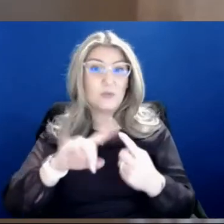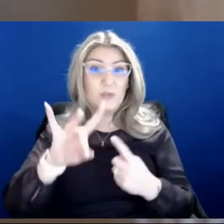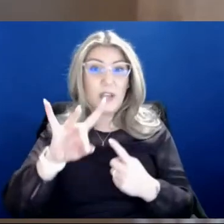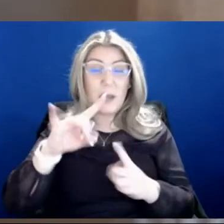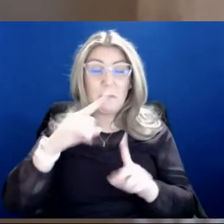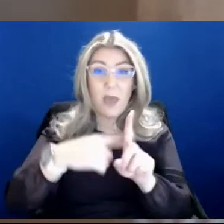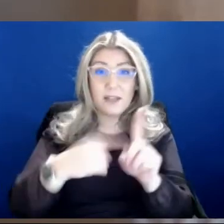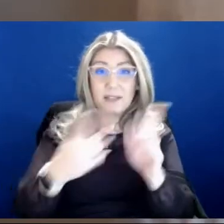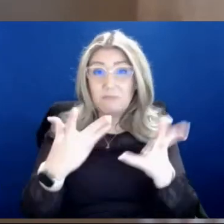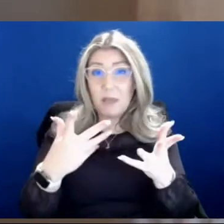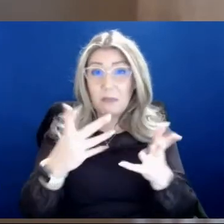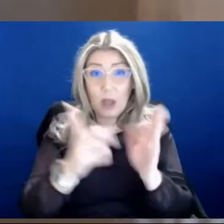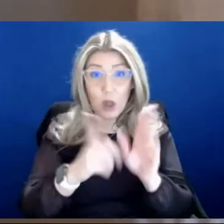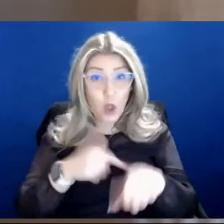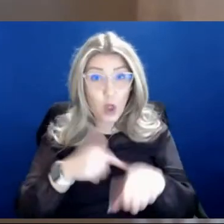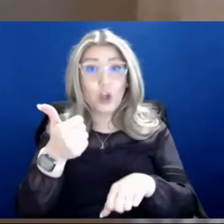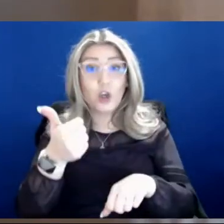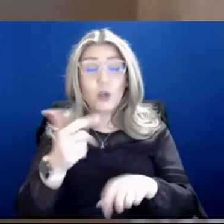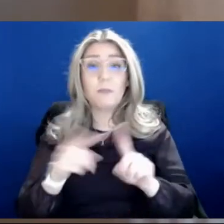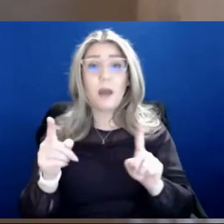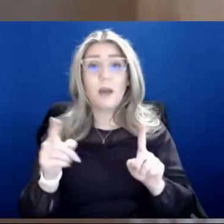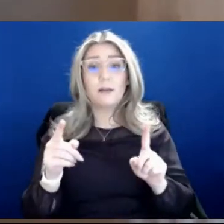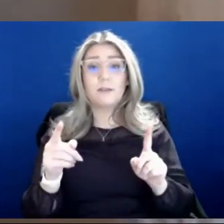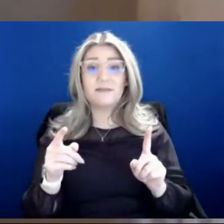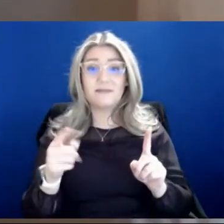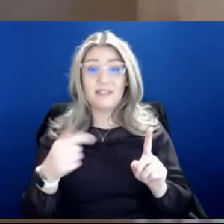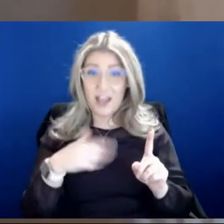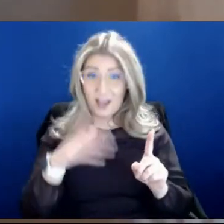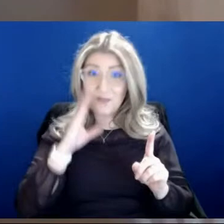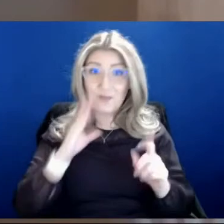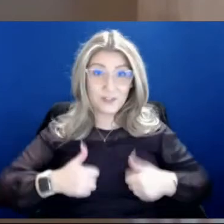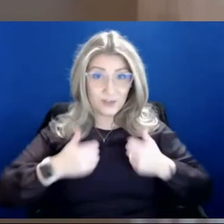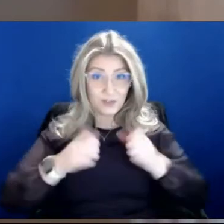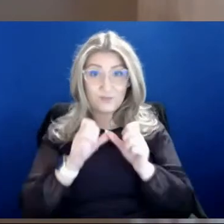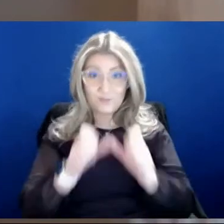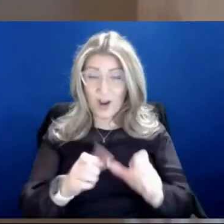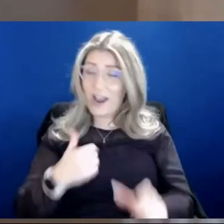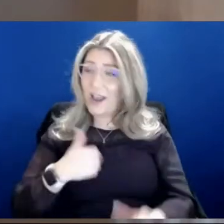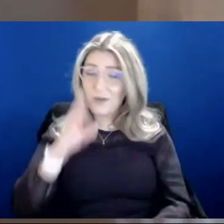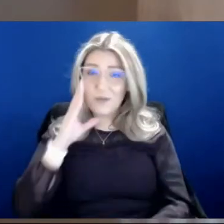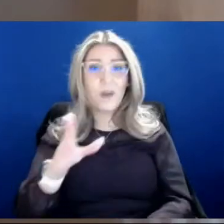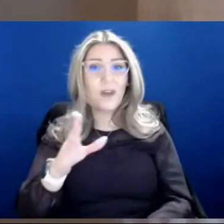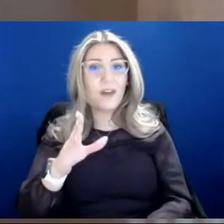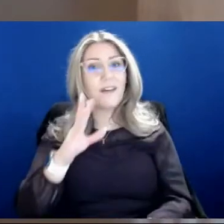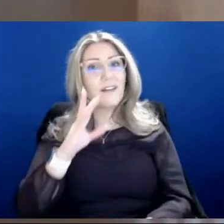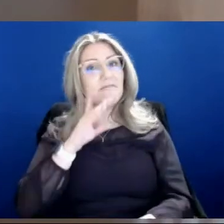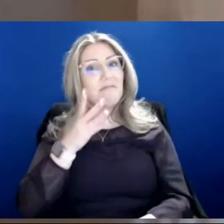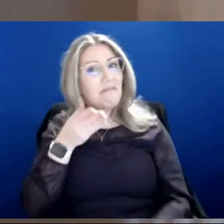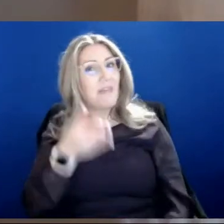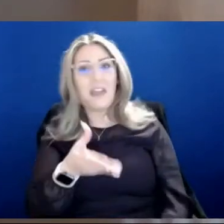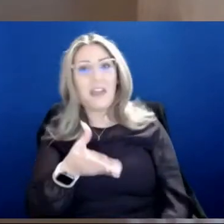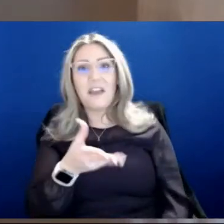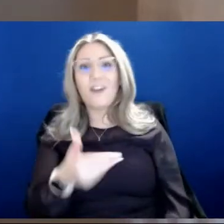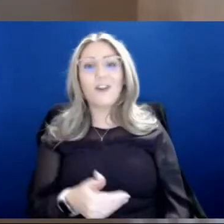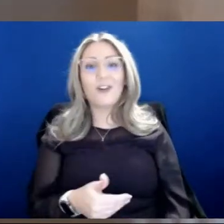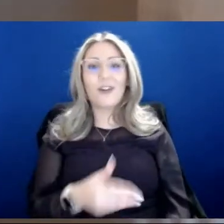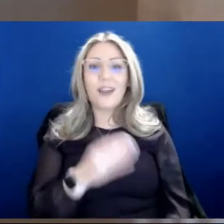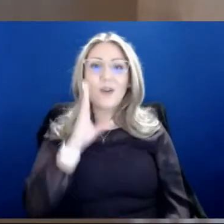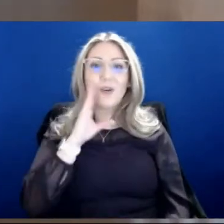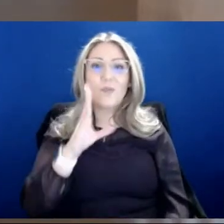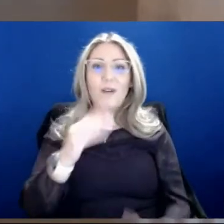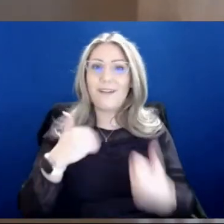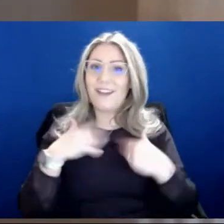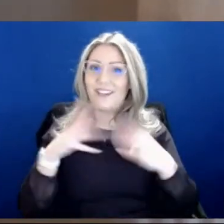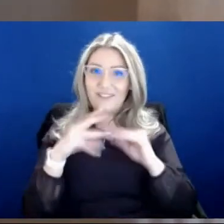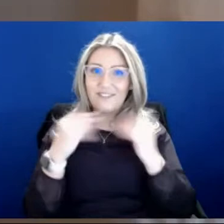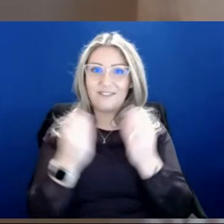longer. But, I'm going to survive. We're going to be there. And we will have our family